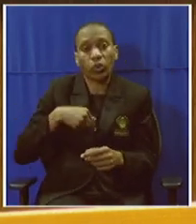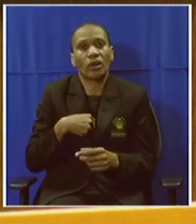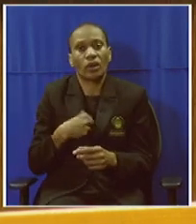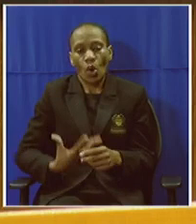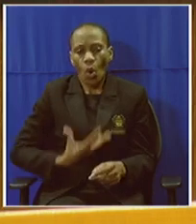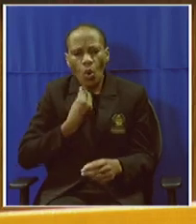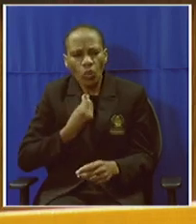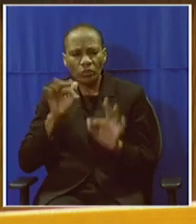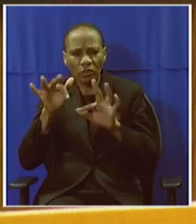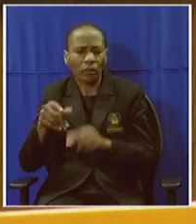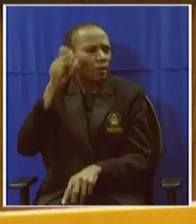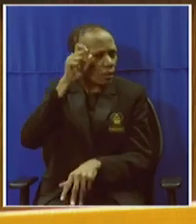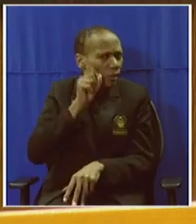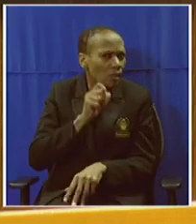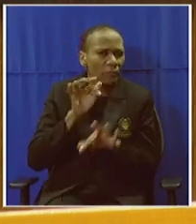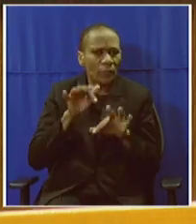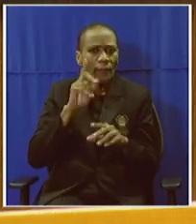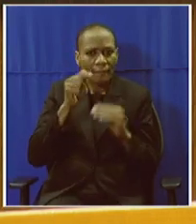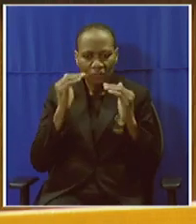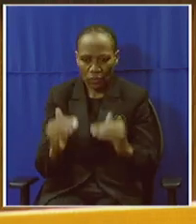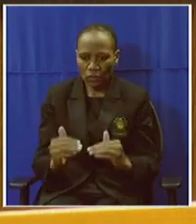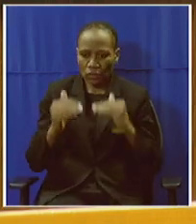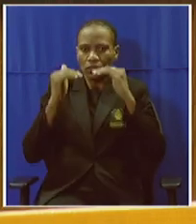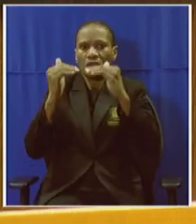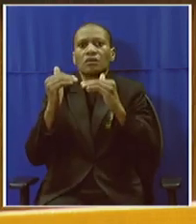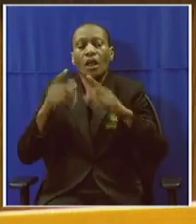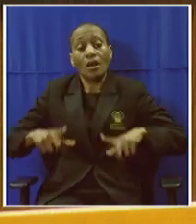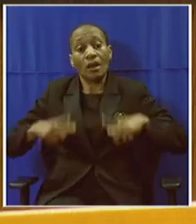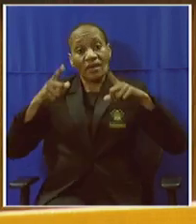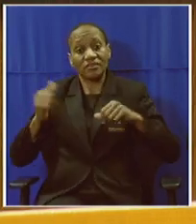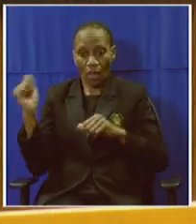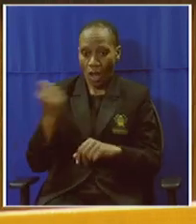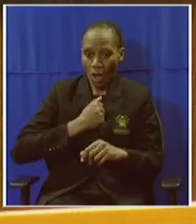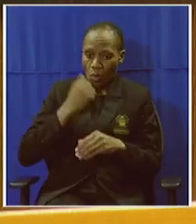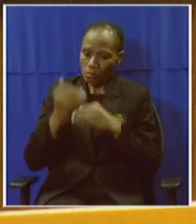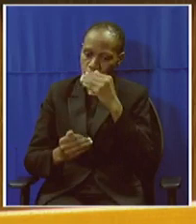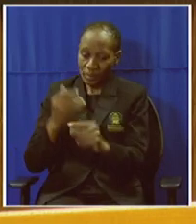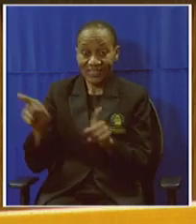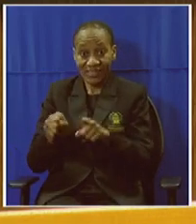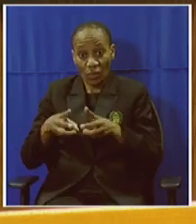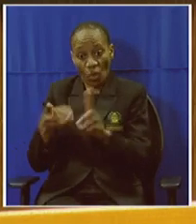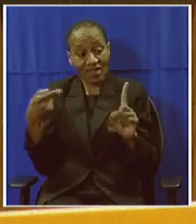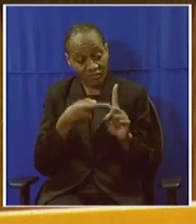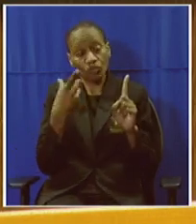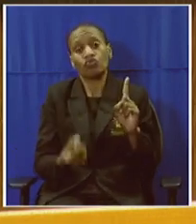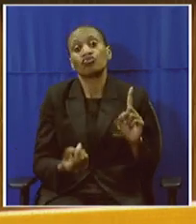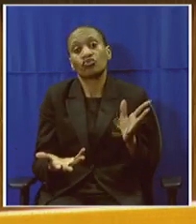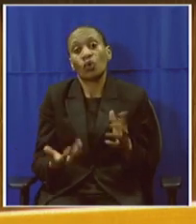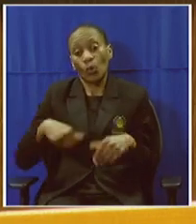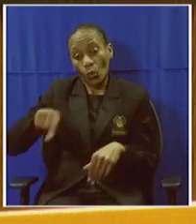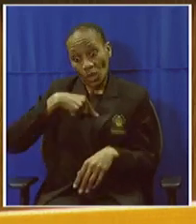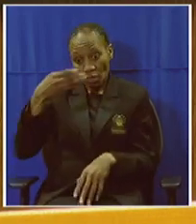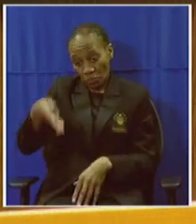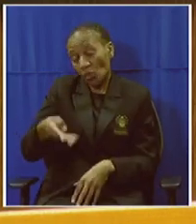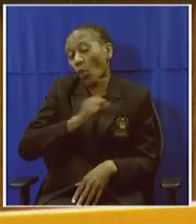and old, to try and live our lives the way she lived hers. We are here to serve